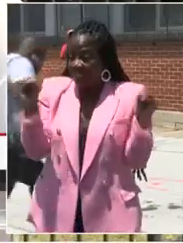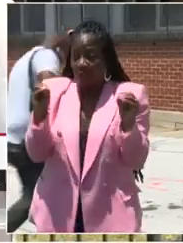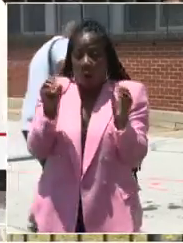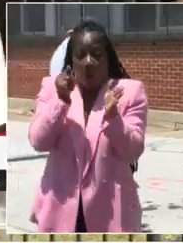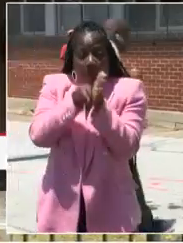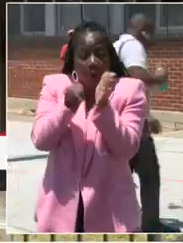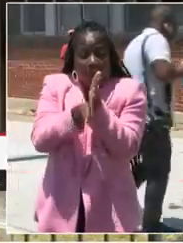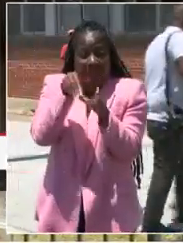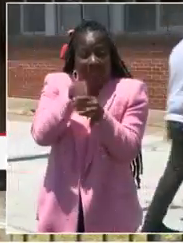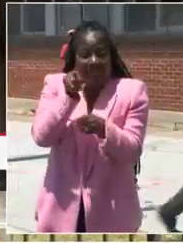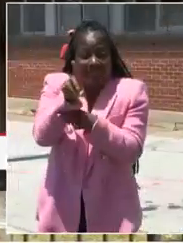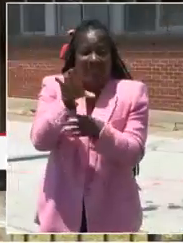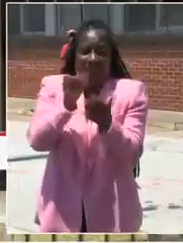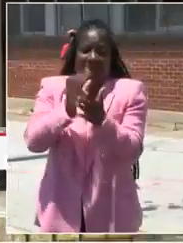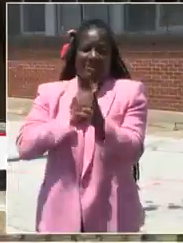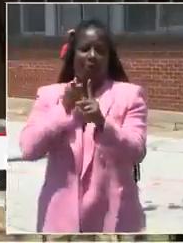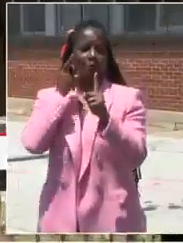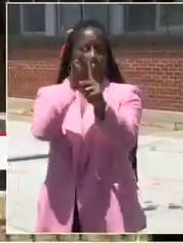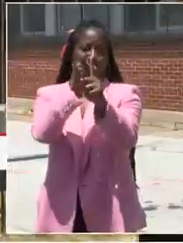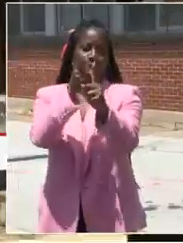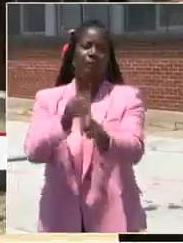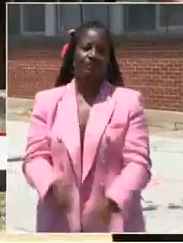for.